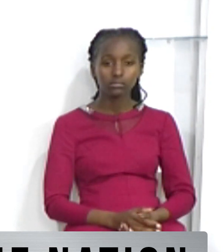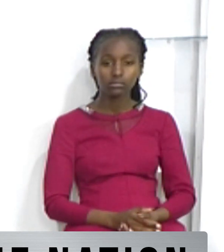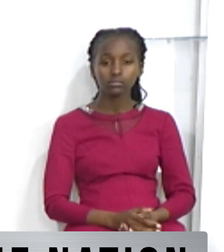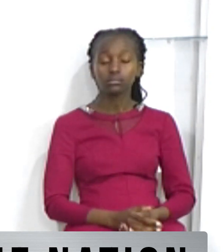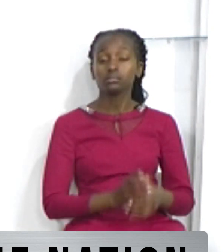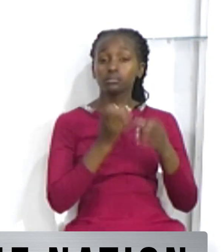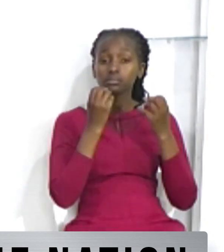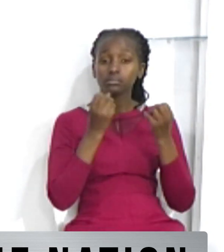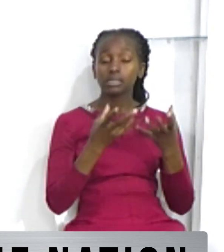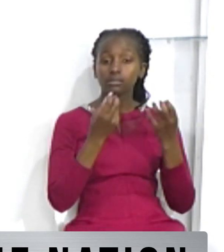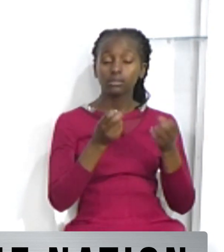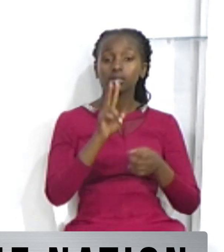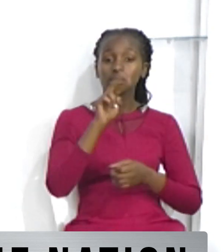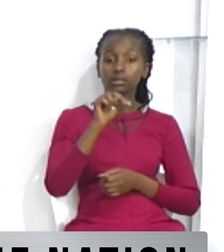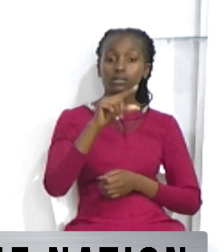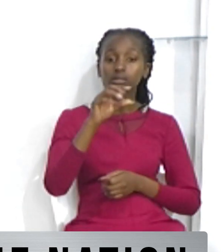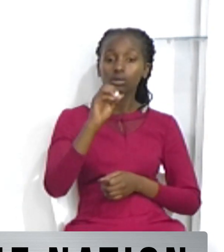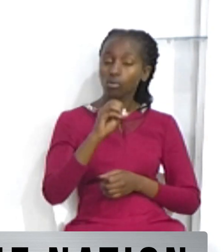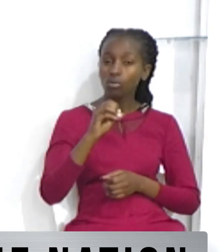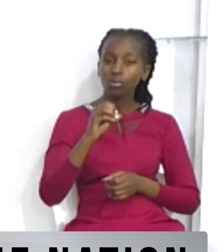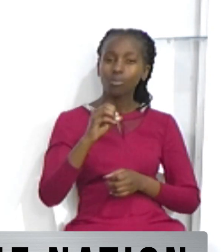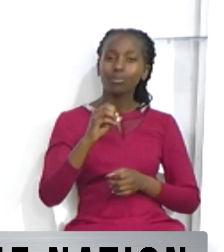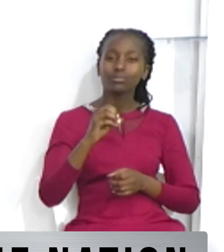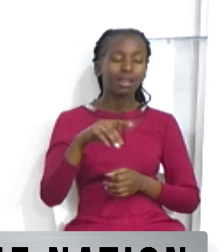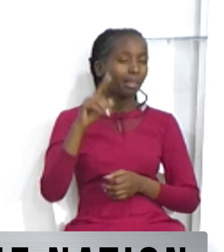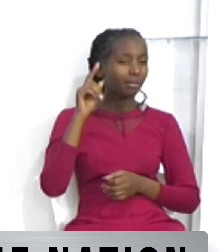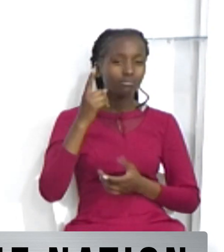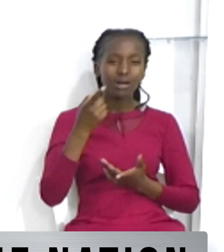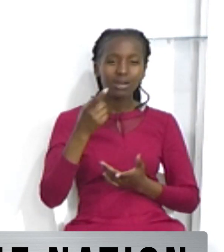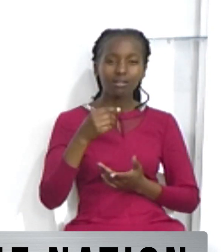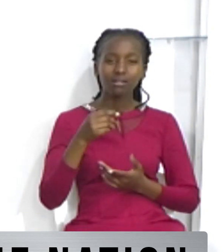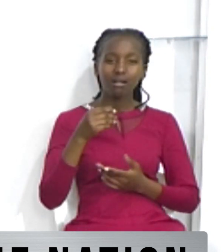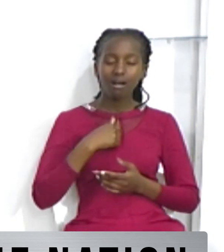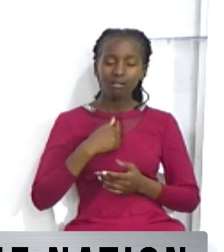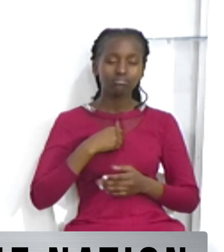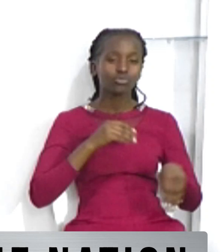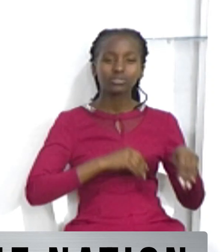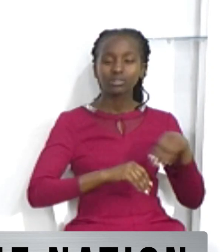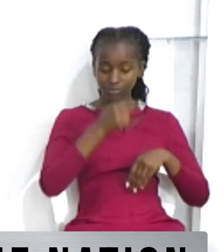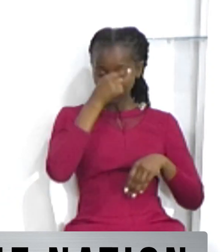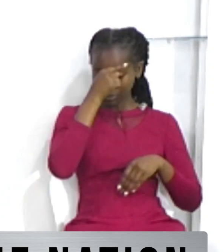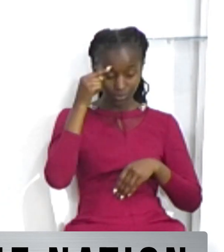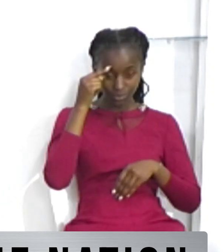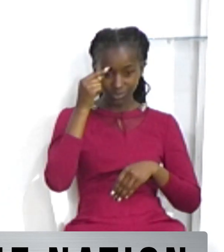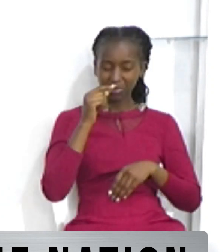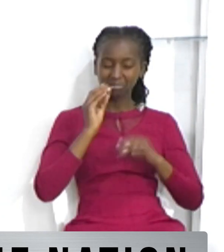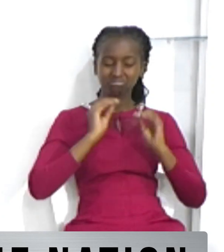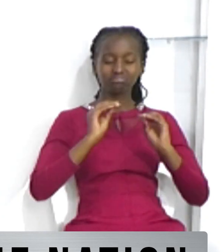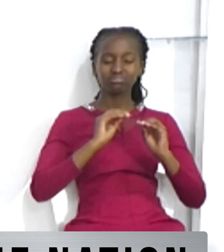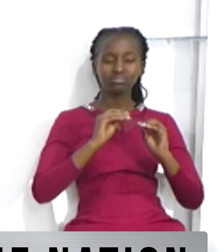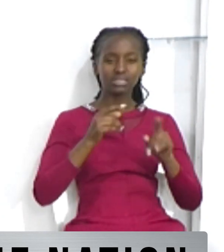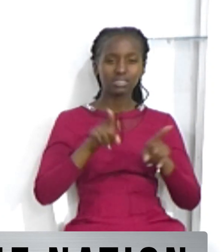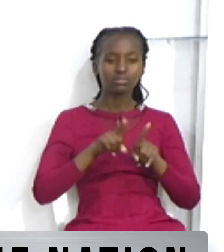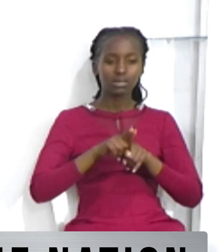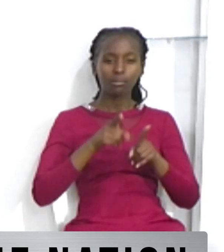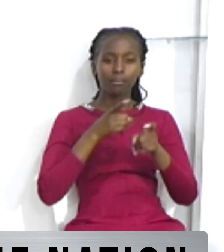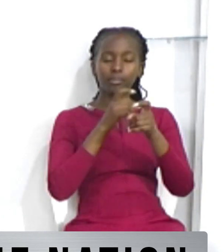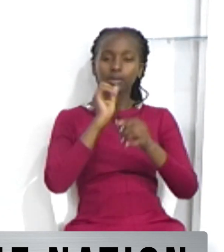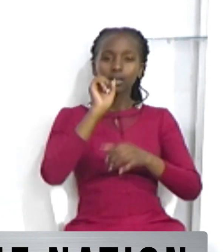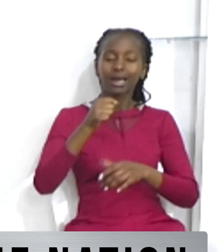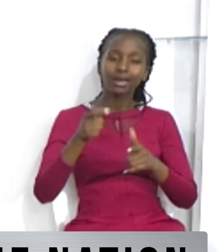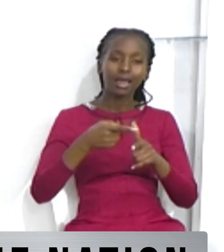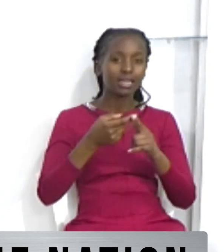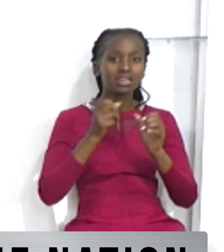many NGOs are blackmailed there when they want to do civic education, they'll always be closed